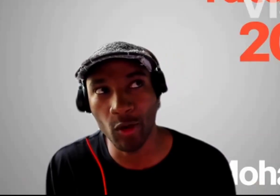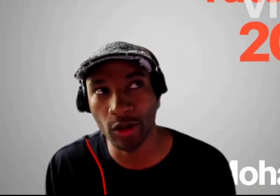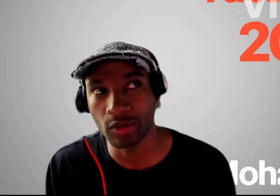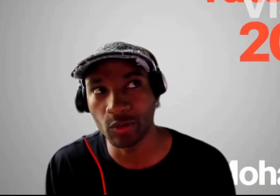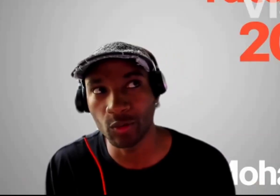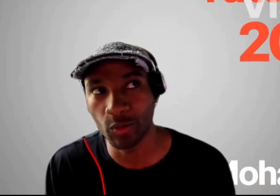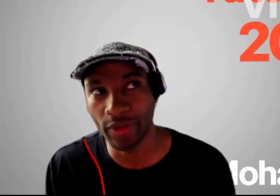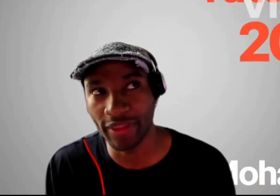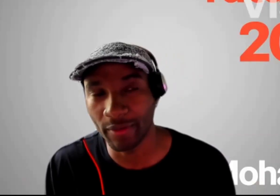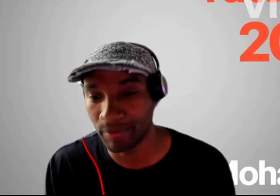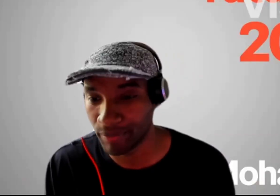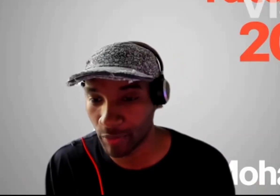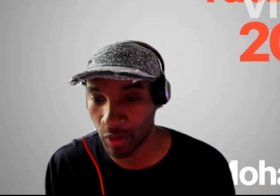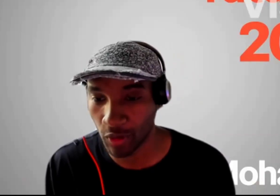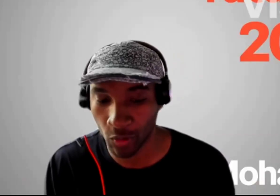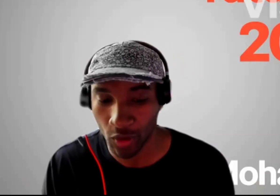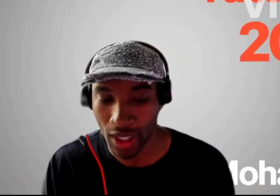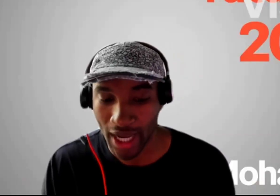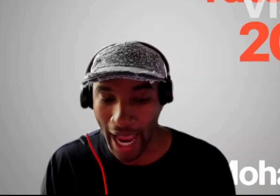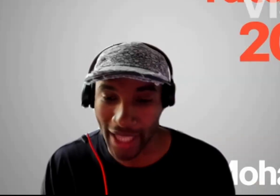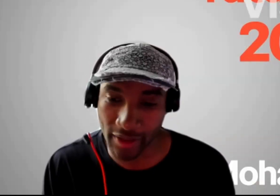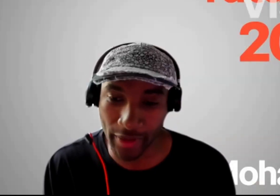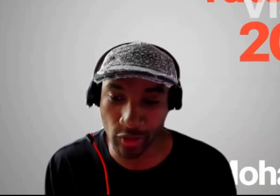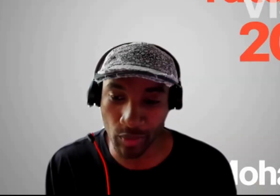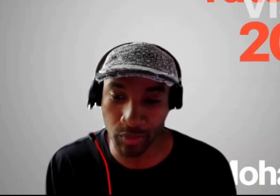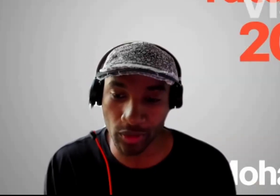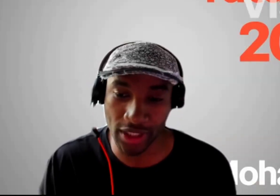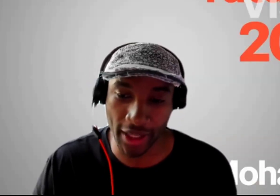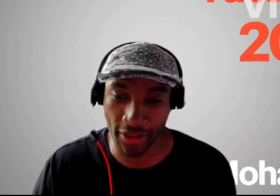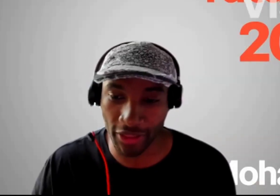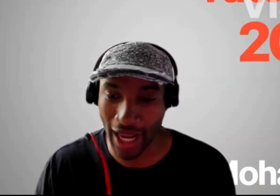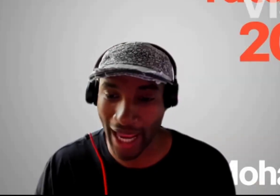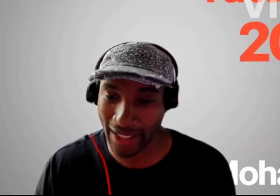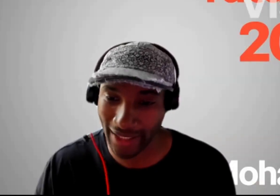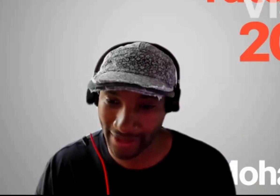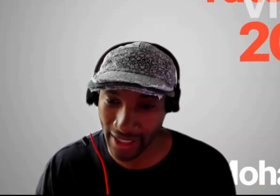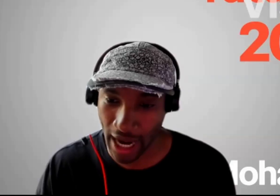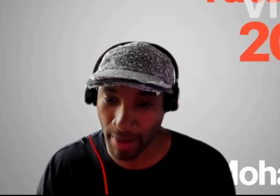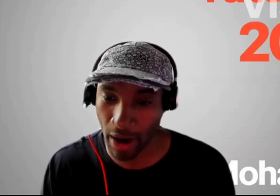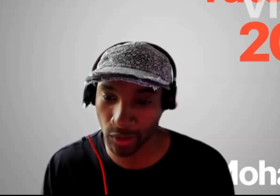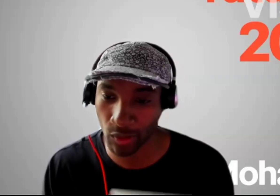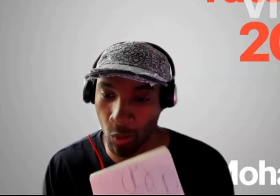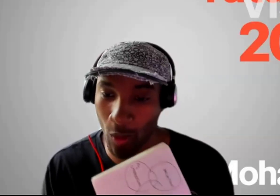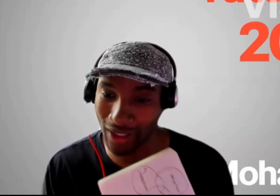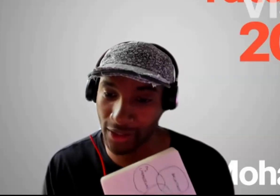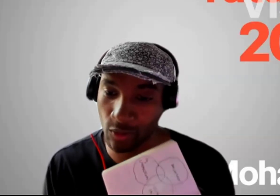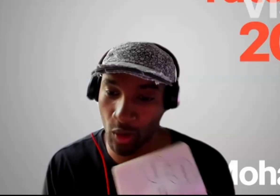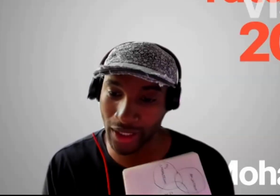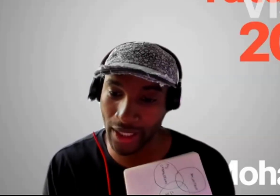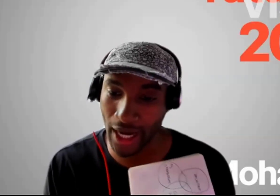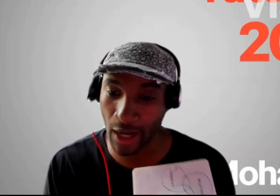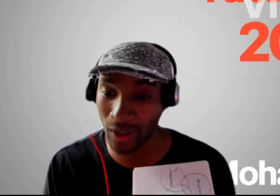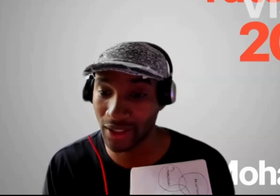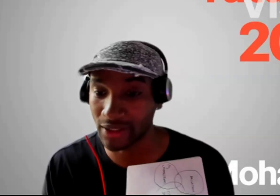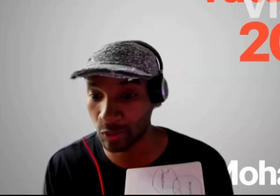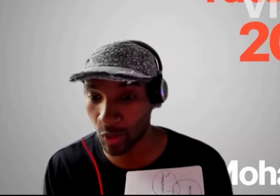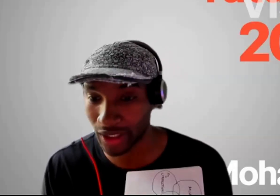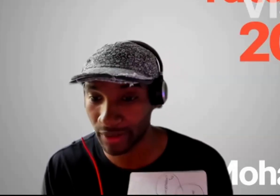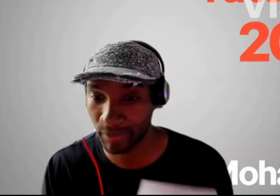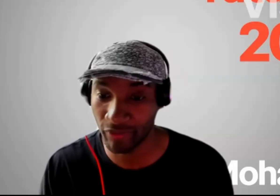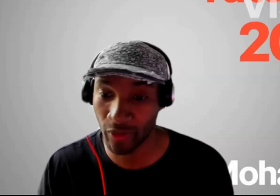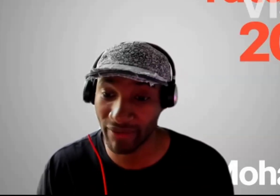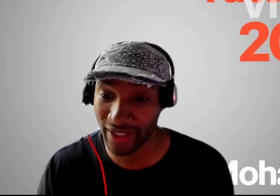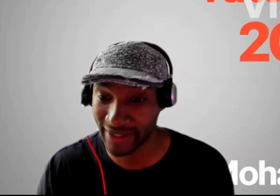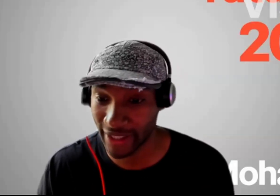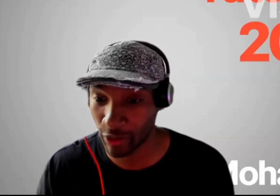I work with the people who ask me to put together a list about what is working and what is not